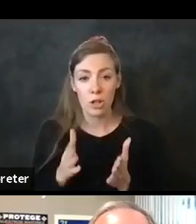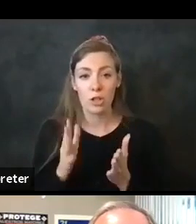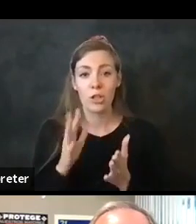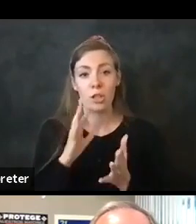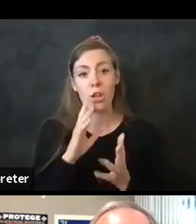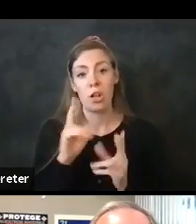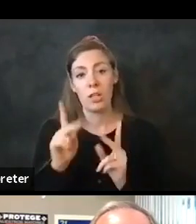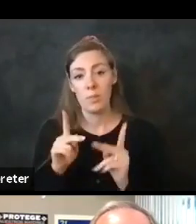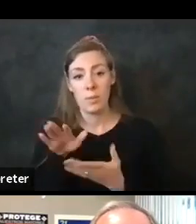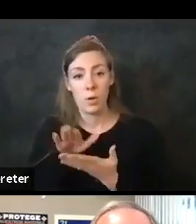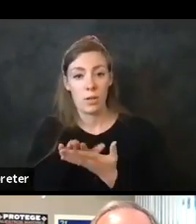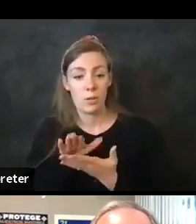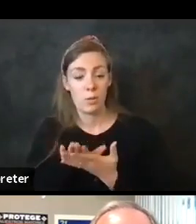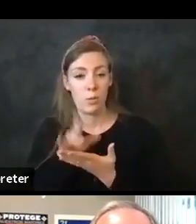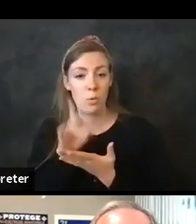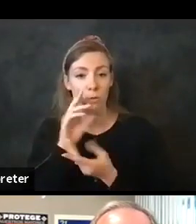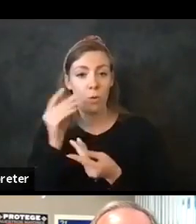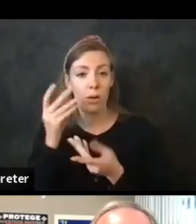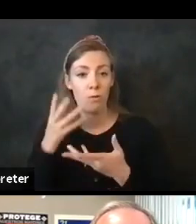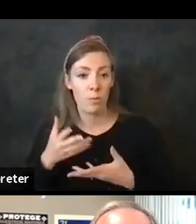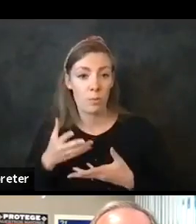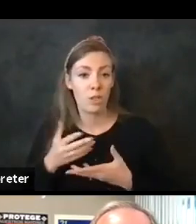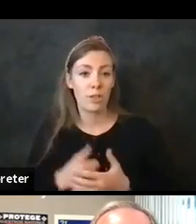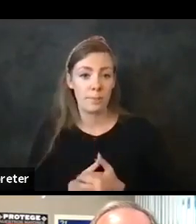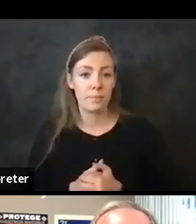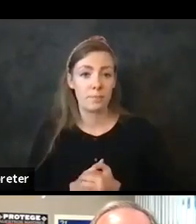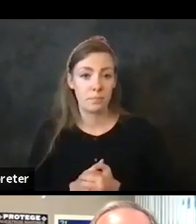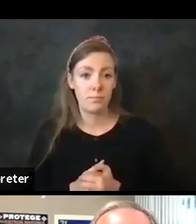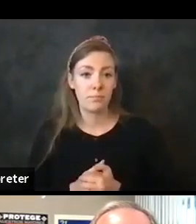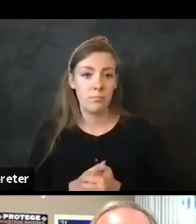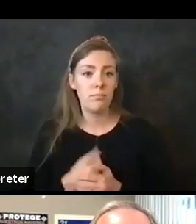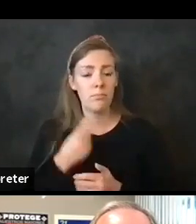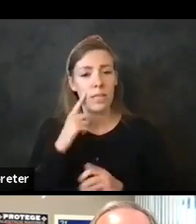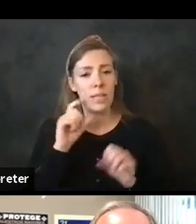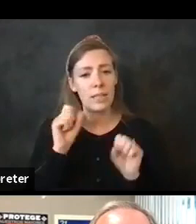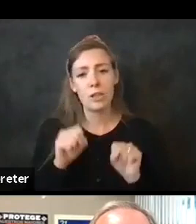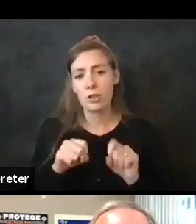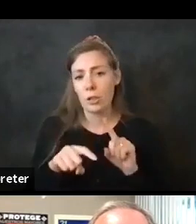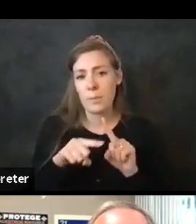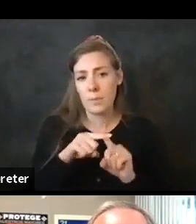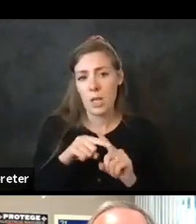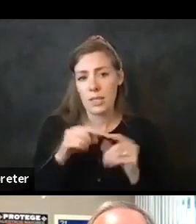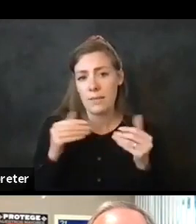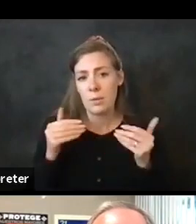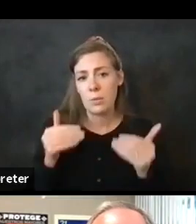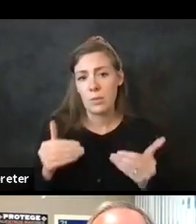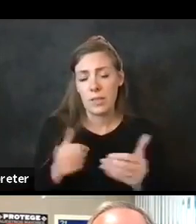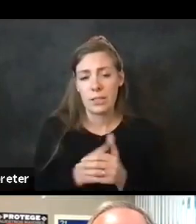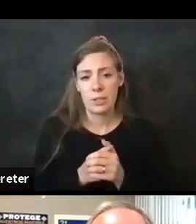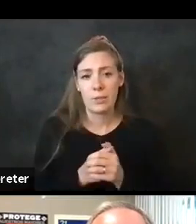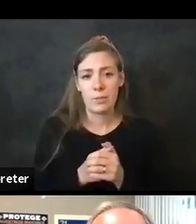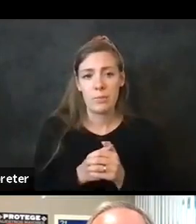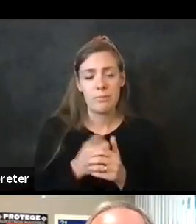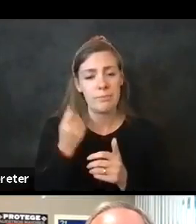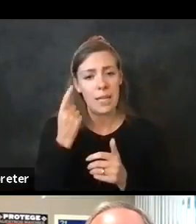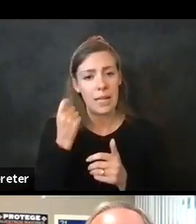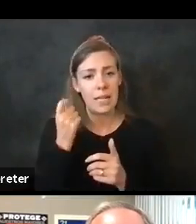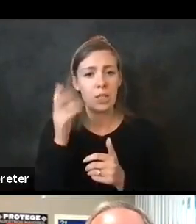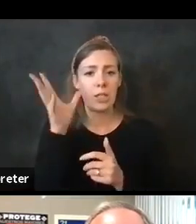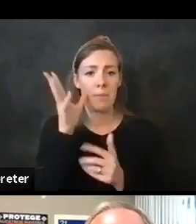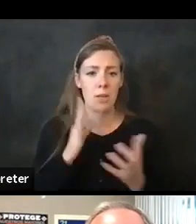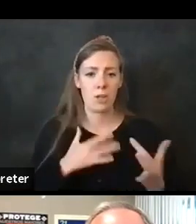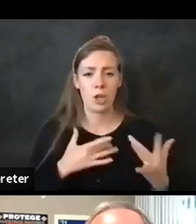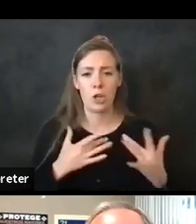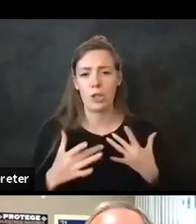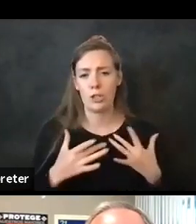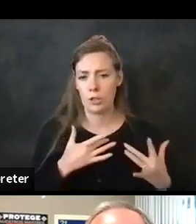get information from them, because I do see this as a really positive thing we're moving into. And I understand parents may be concerned, and so